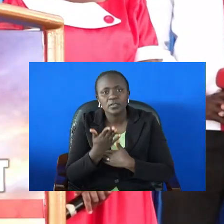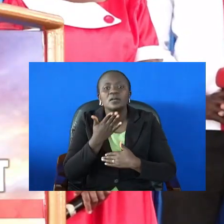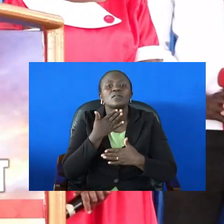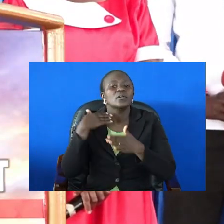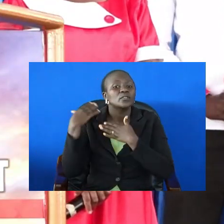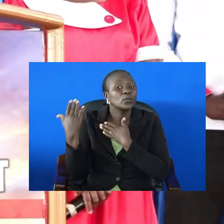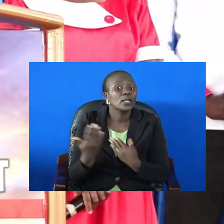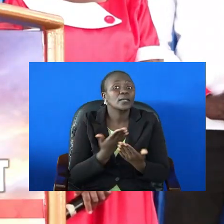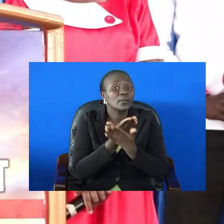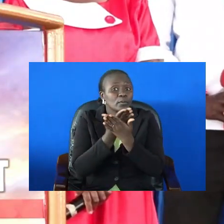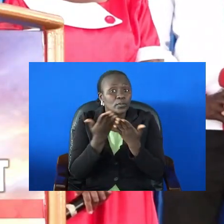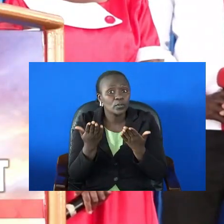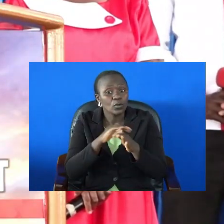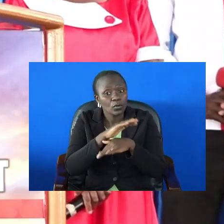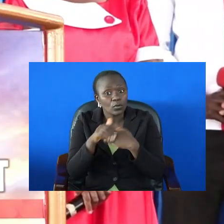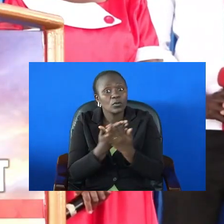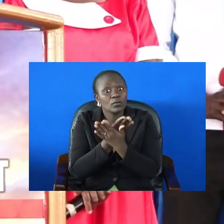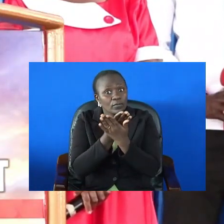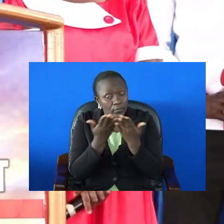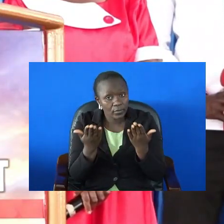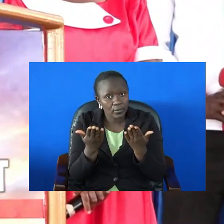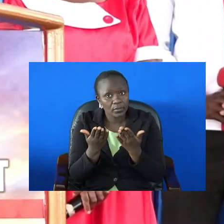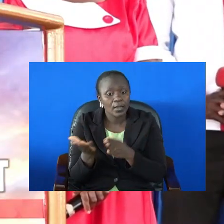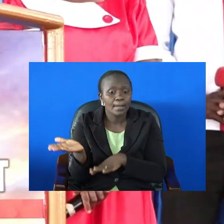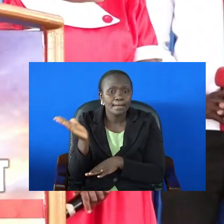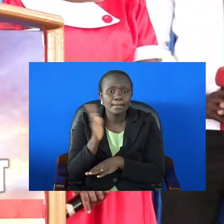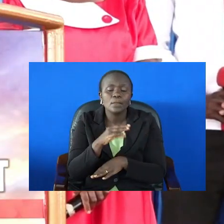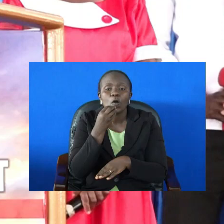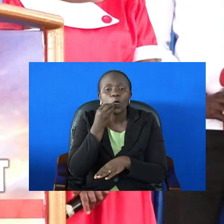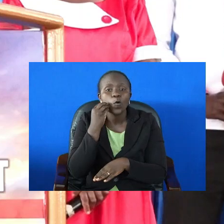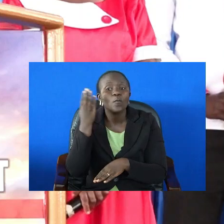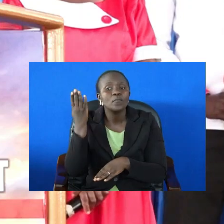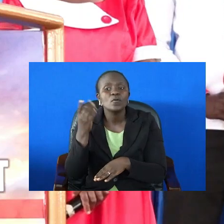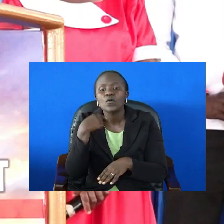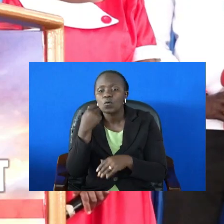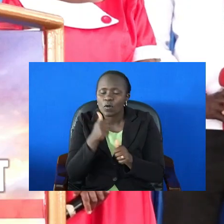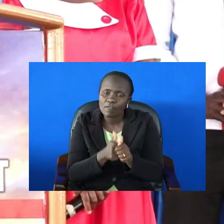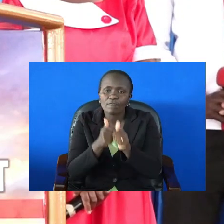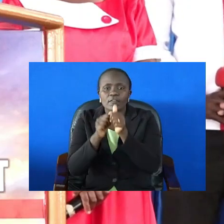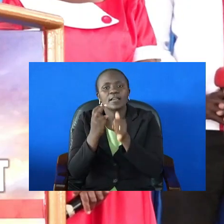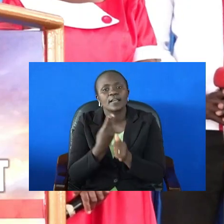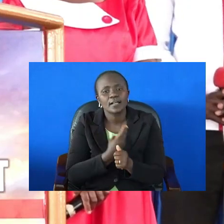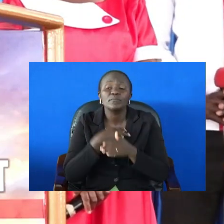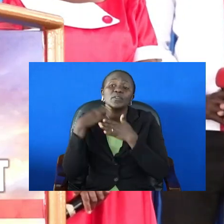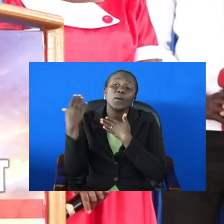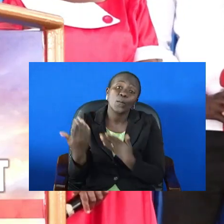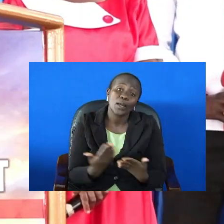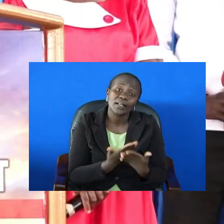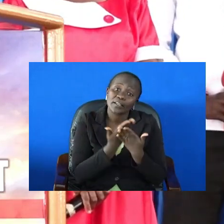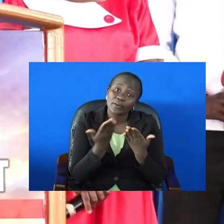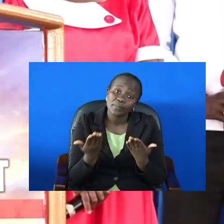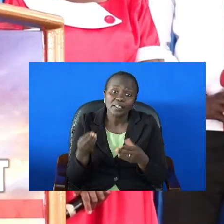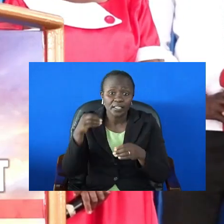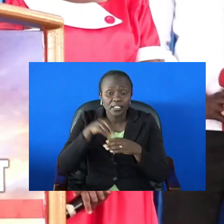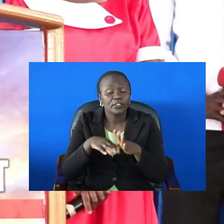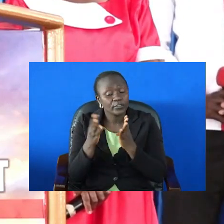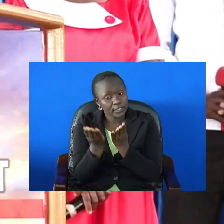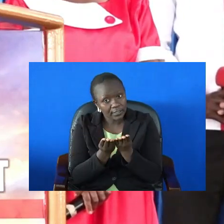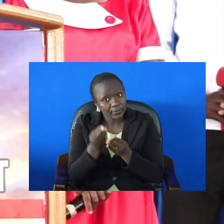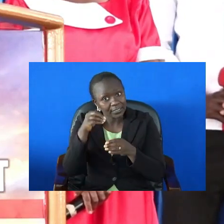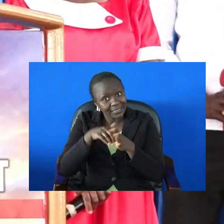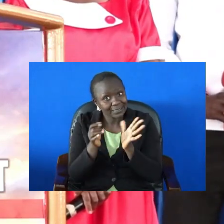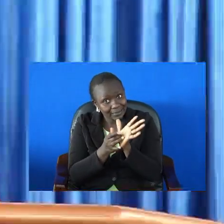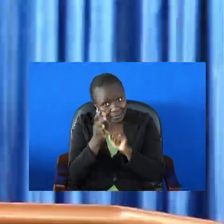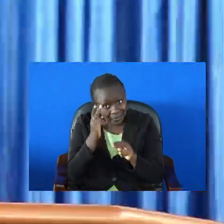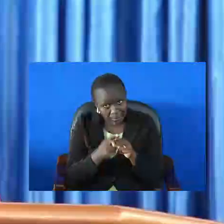want to welcome you, all of you back there at home who are following us. I welcome you into this service in